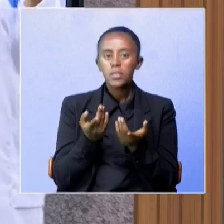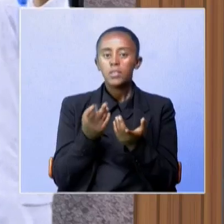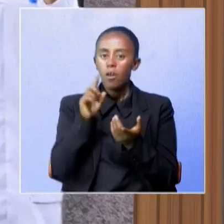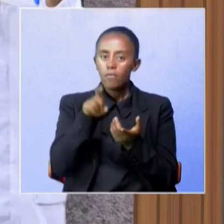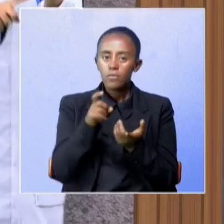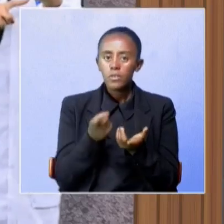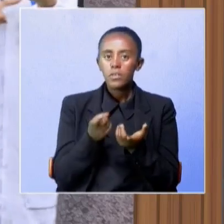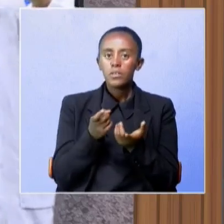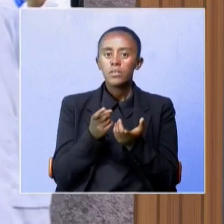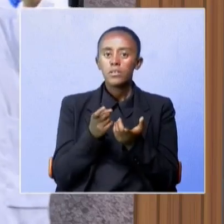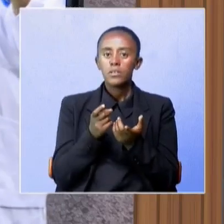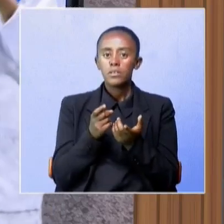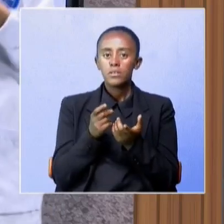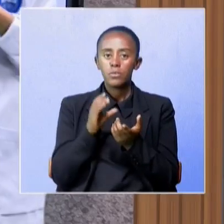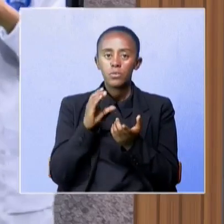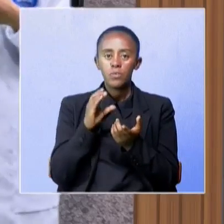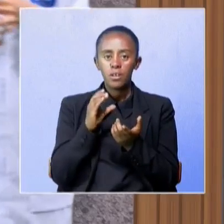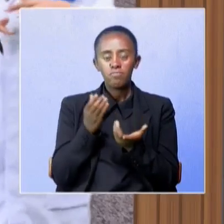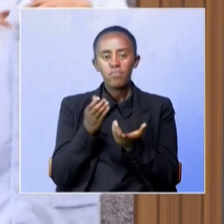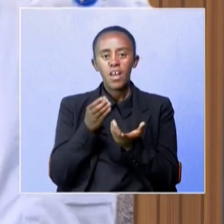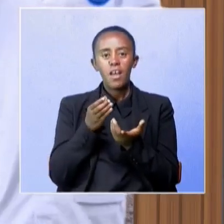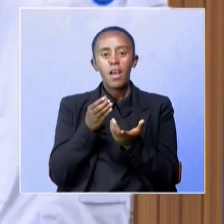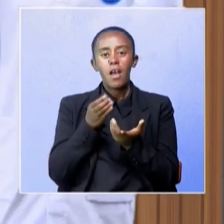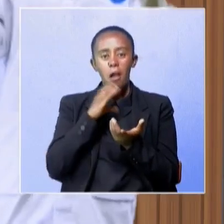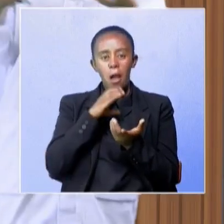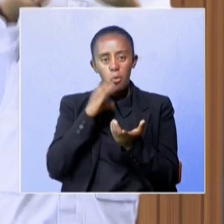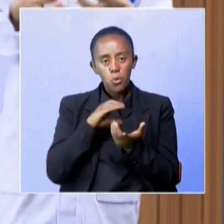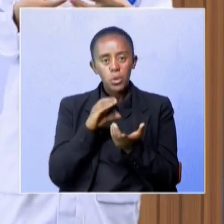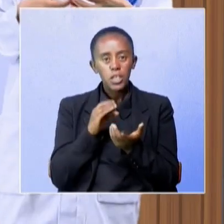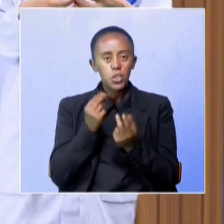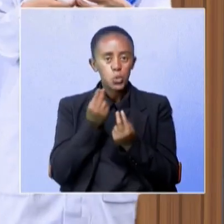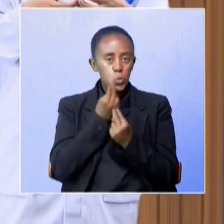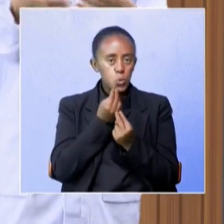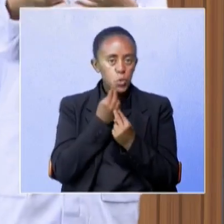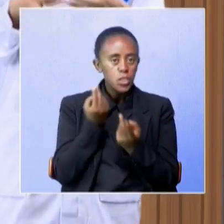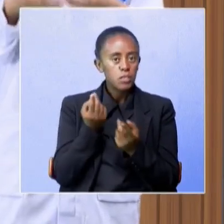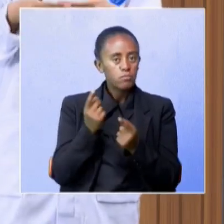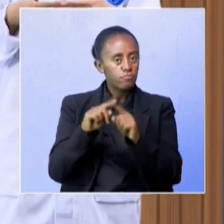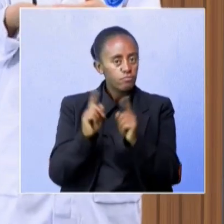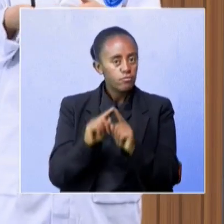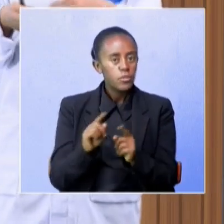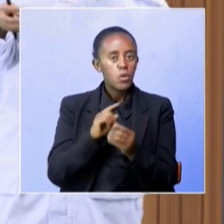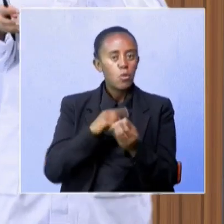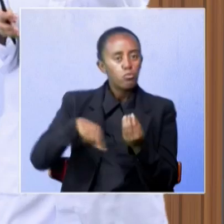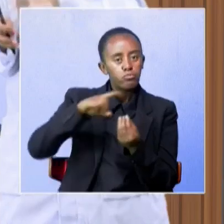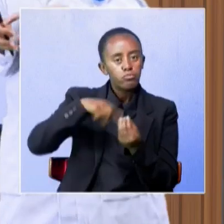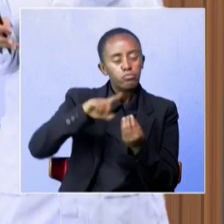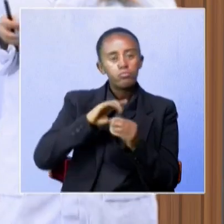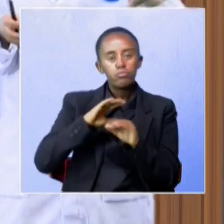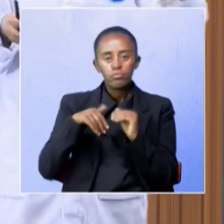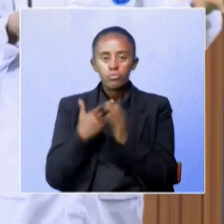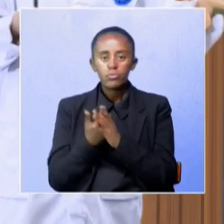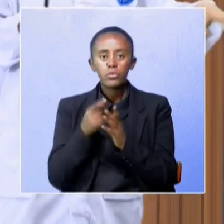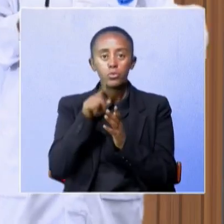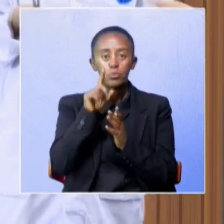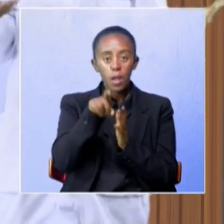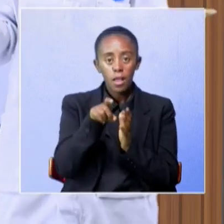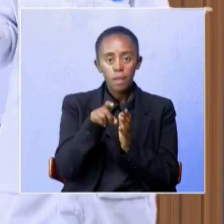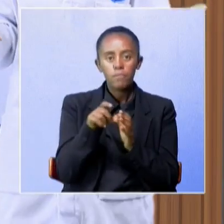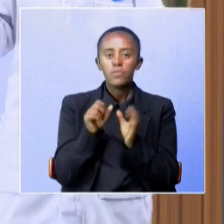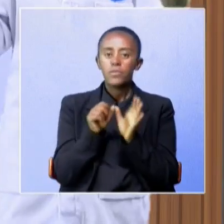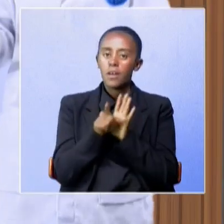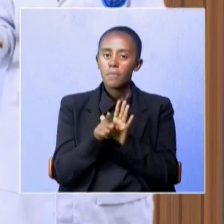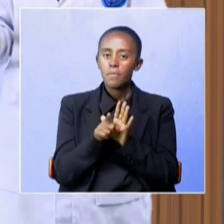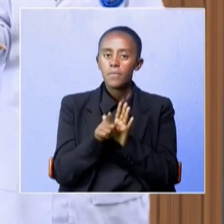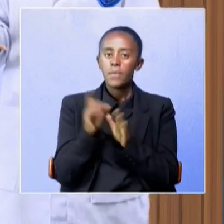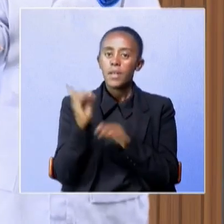in calories, nutrition. So all of that is what? Well-rounded. And you should have it, for example,